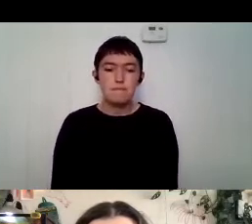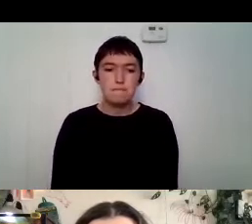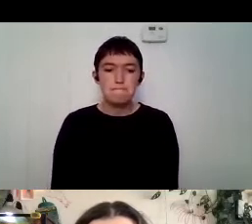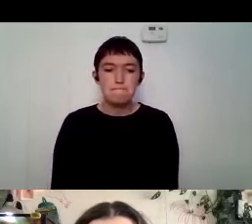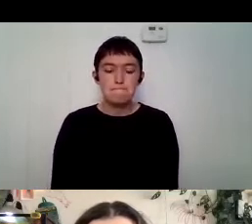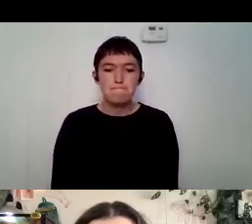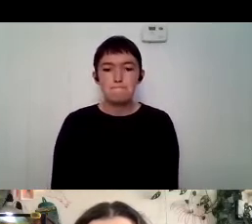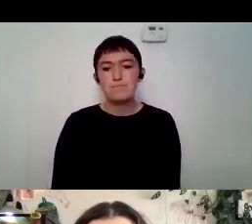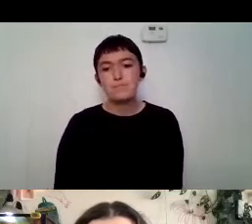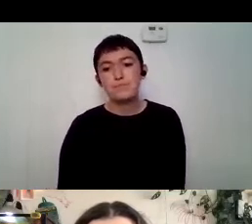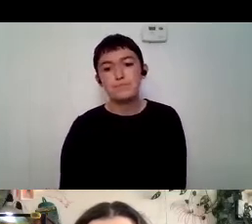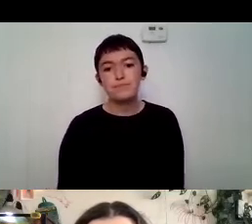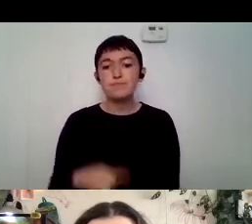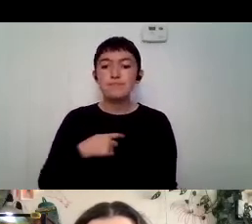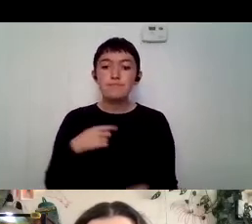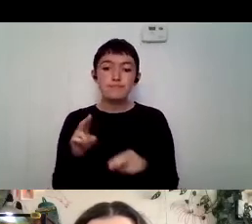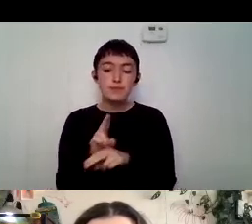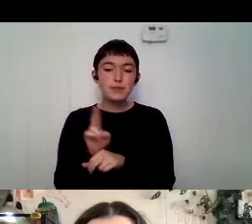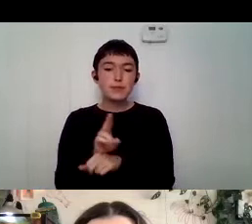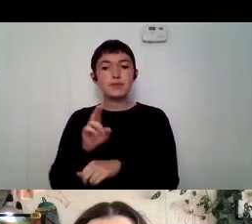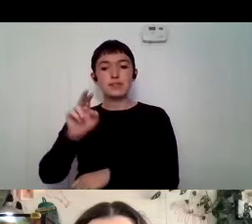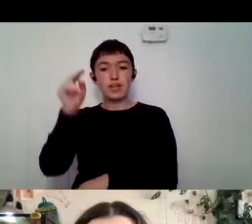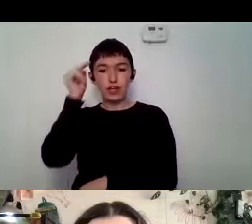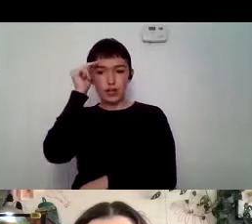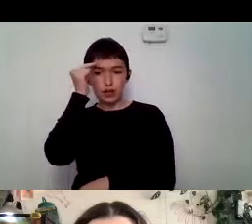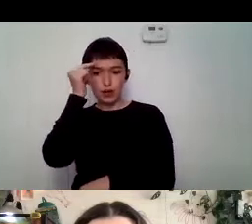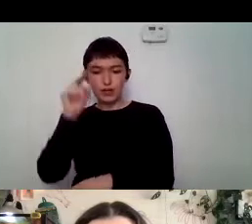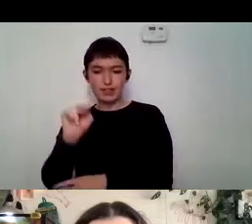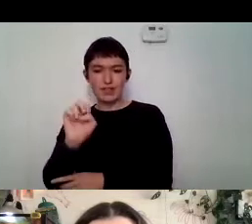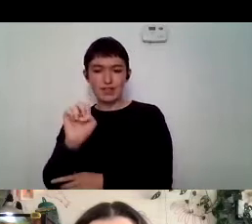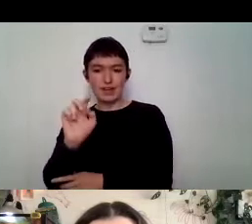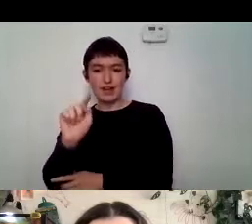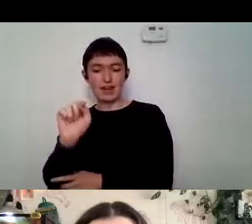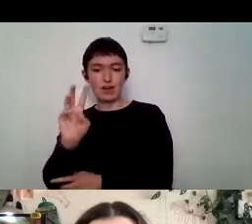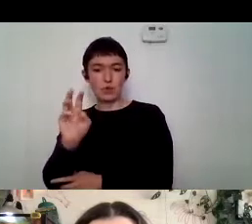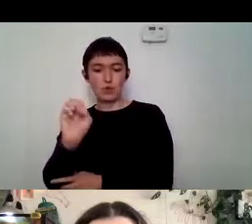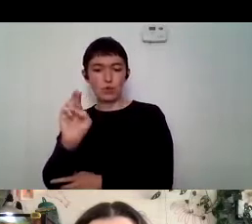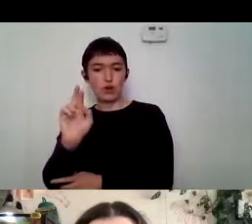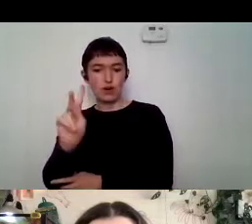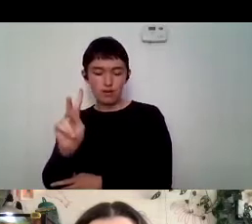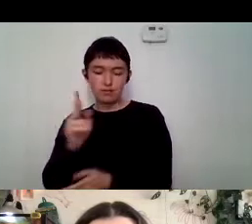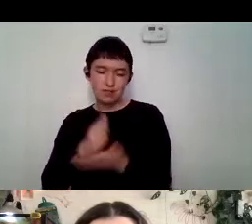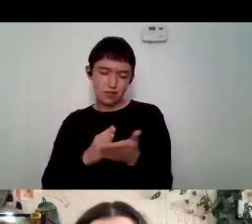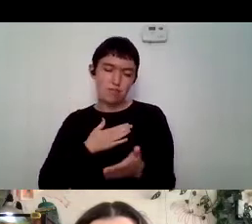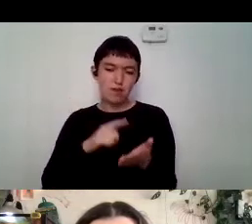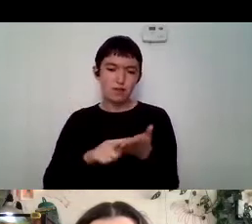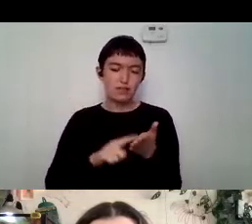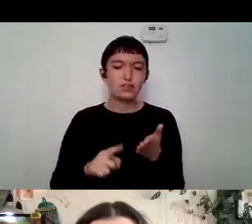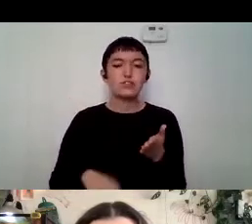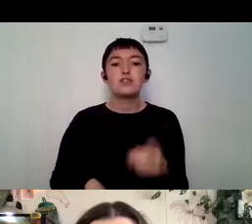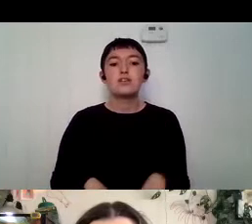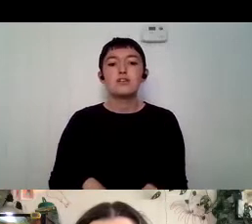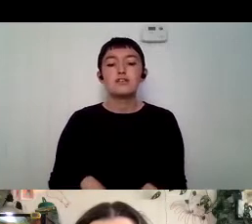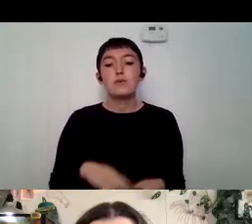And so I use neural networks in some of my research areas. One of these, which I've depicted here,